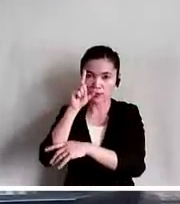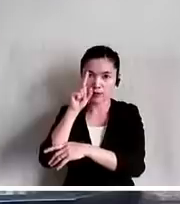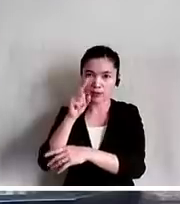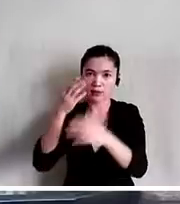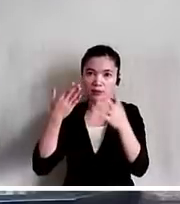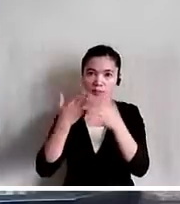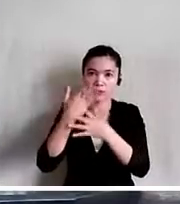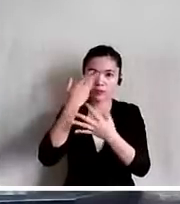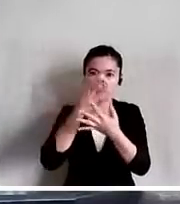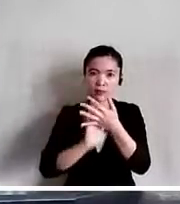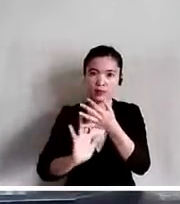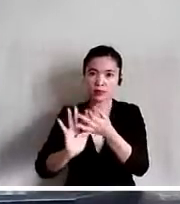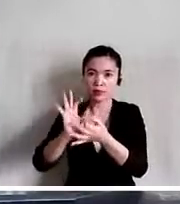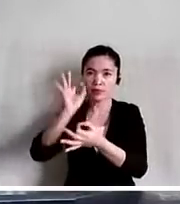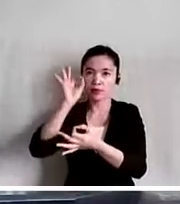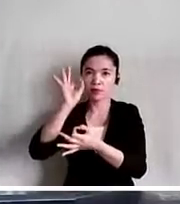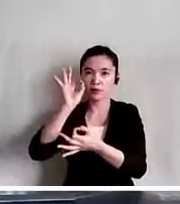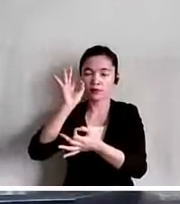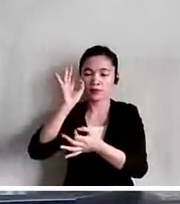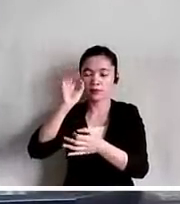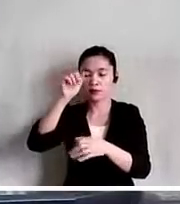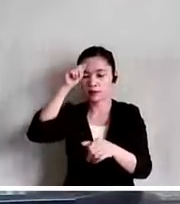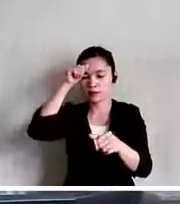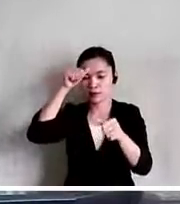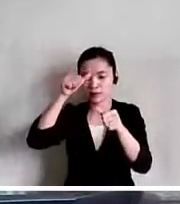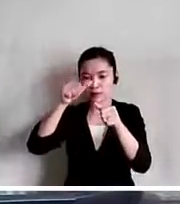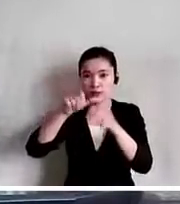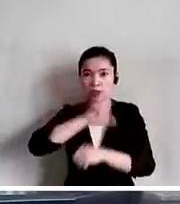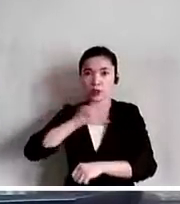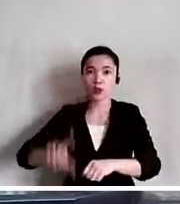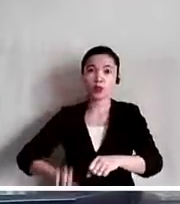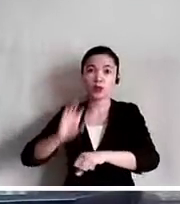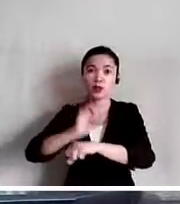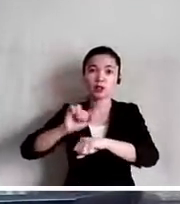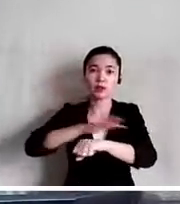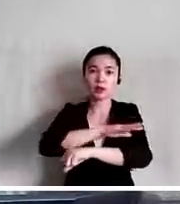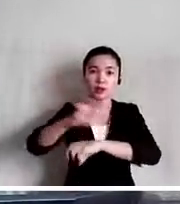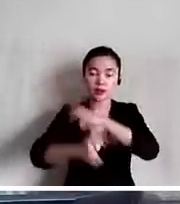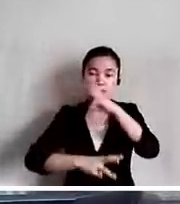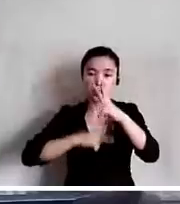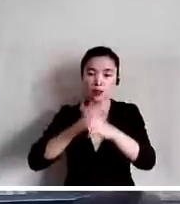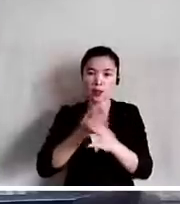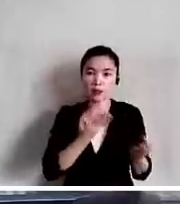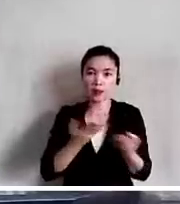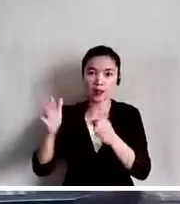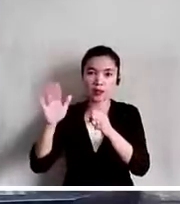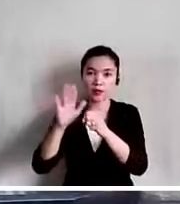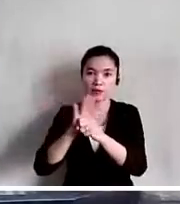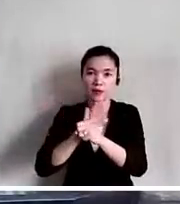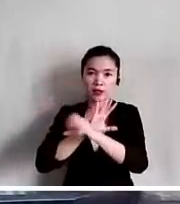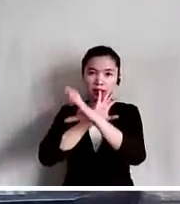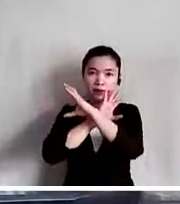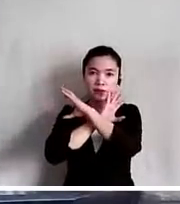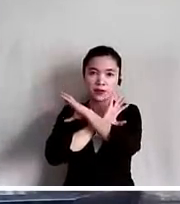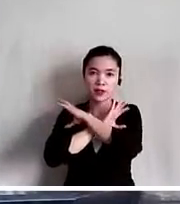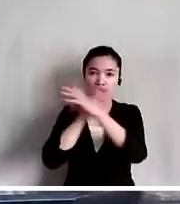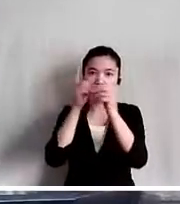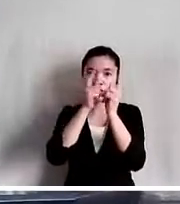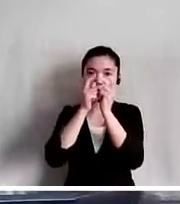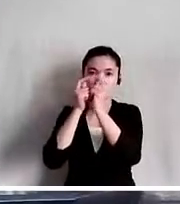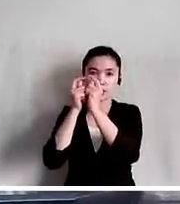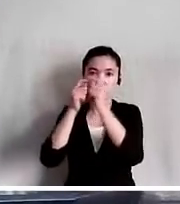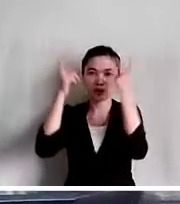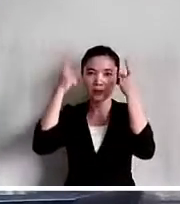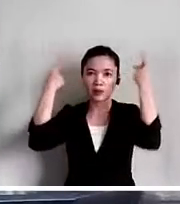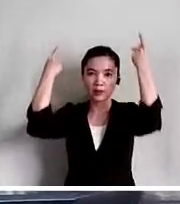Holy Spirit. Remember, Lord, your church spread throughout the world and bring her to the fullness of charity. Together, Francis,